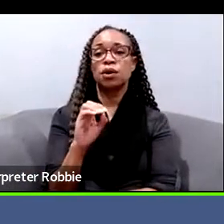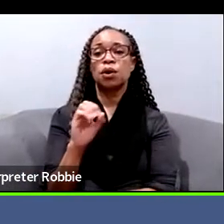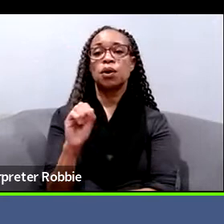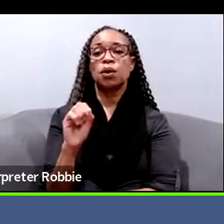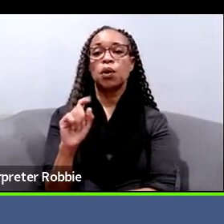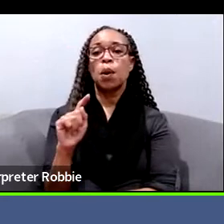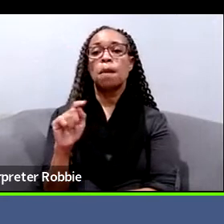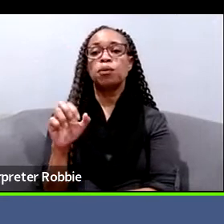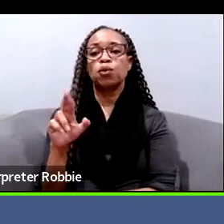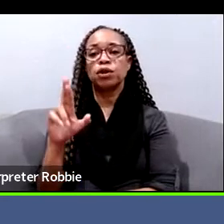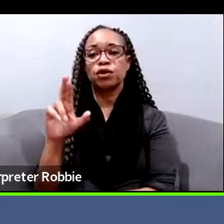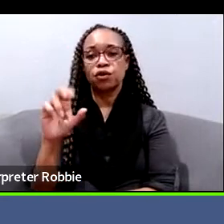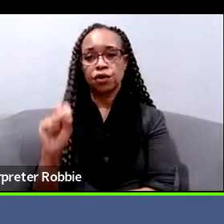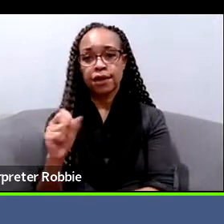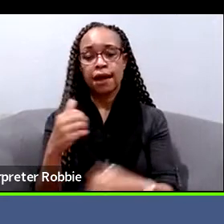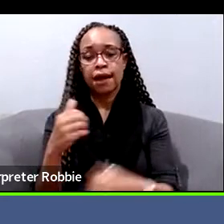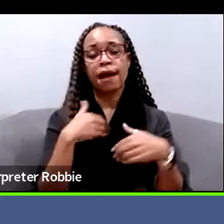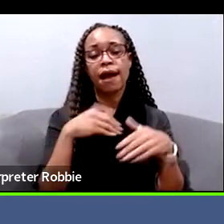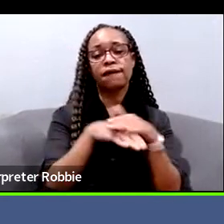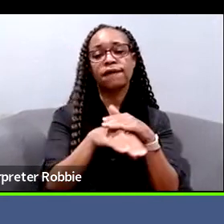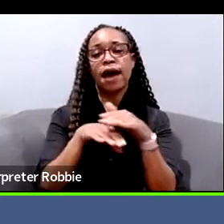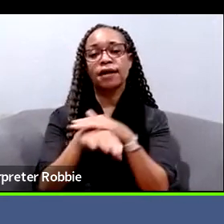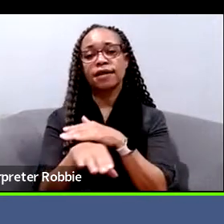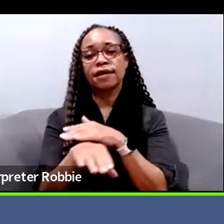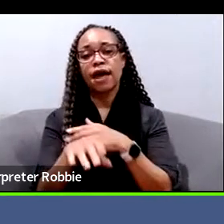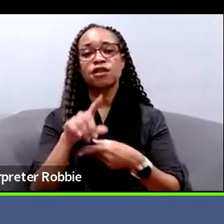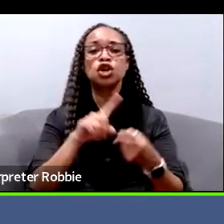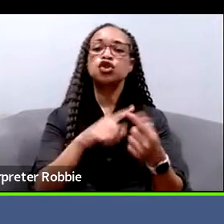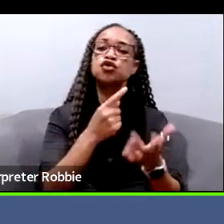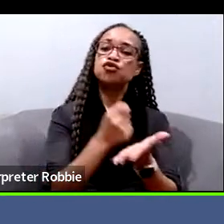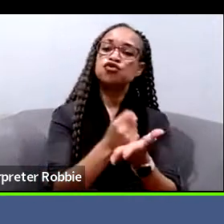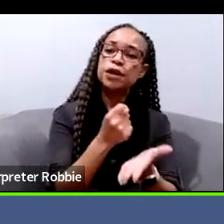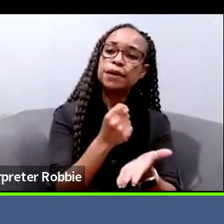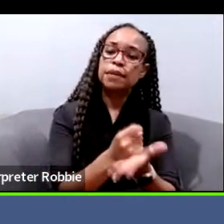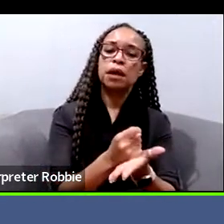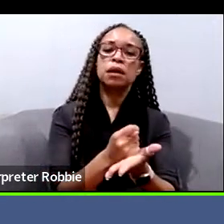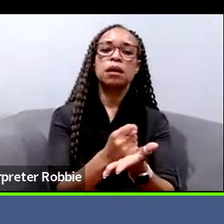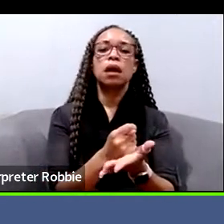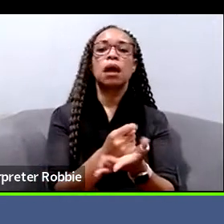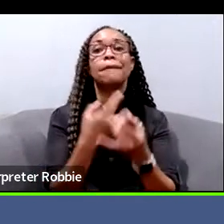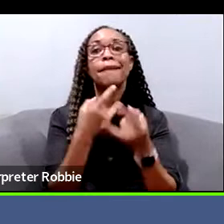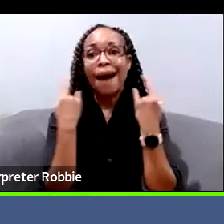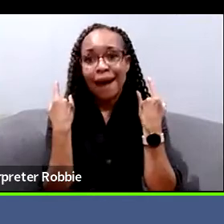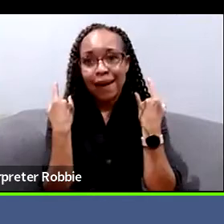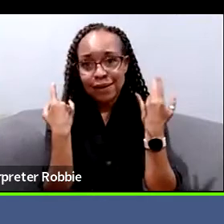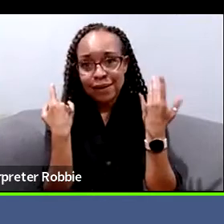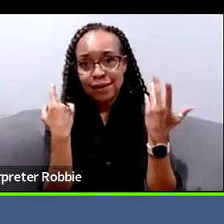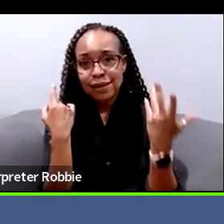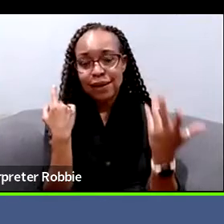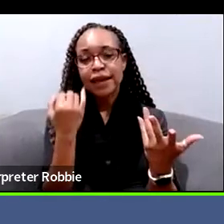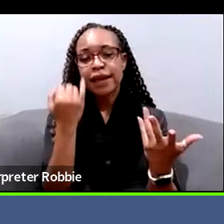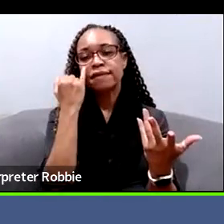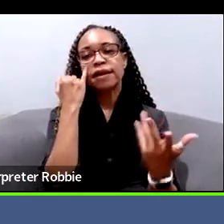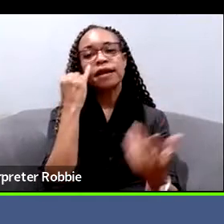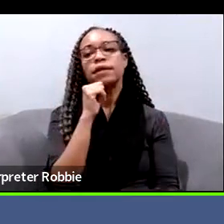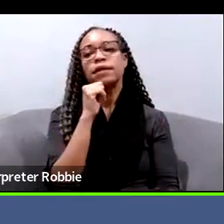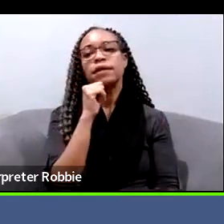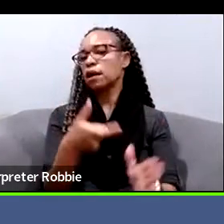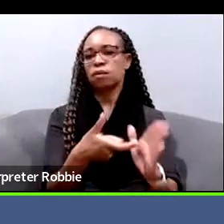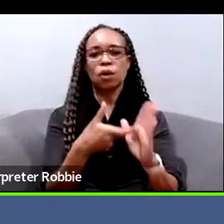people continue to have access to the effective treatments that we have, and getting people in masks, even if it's not with a requirement.